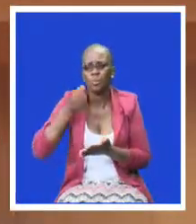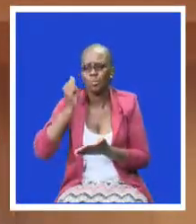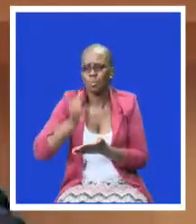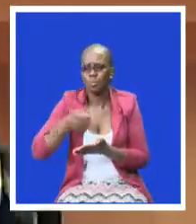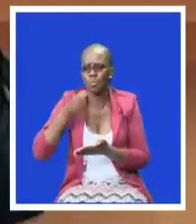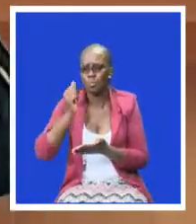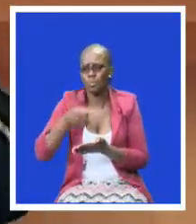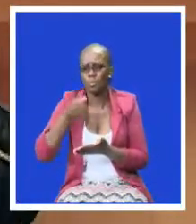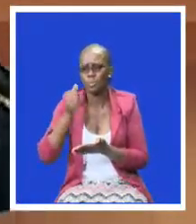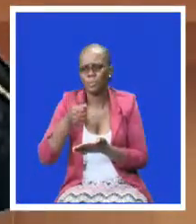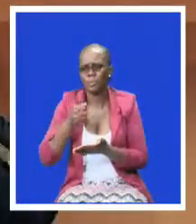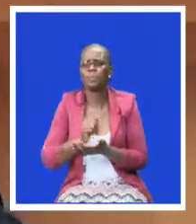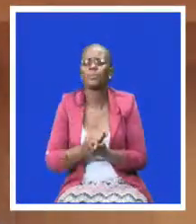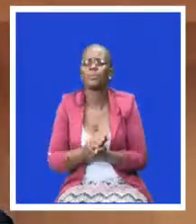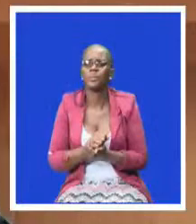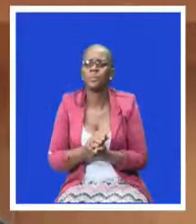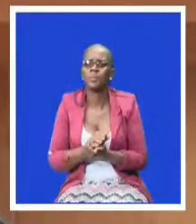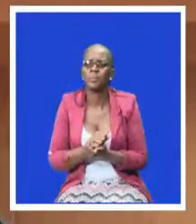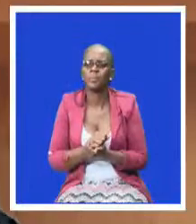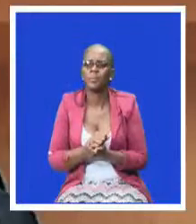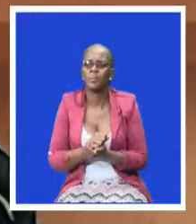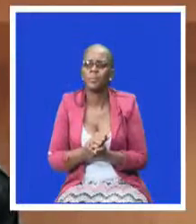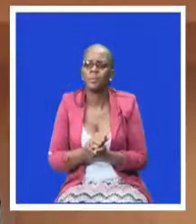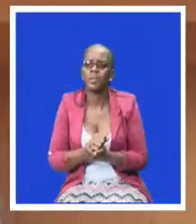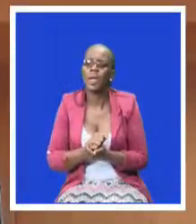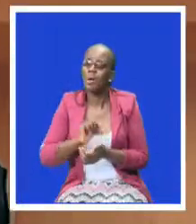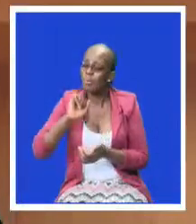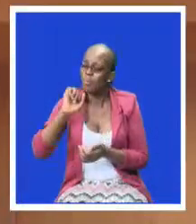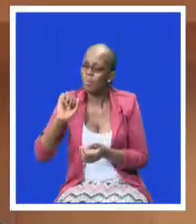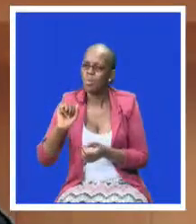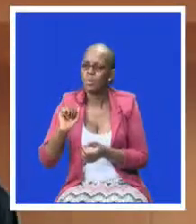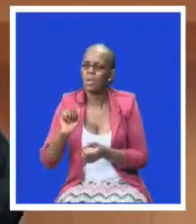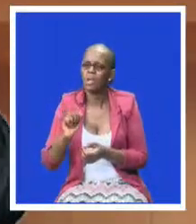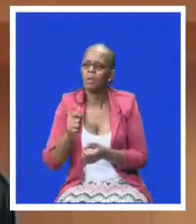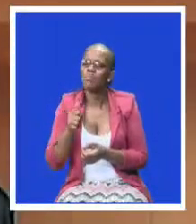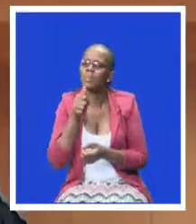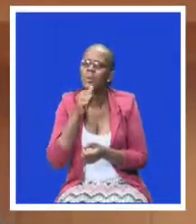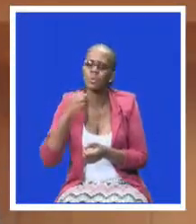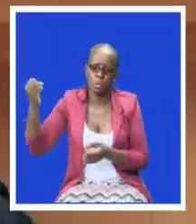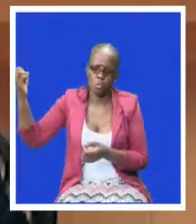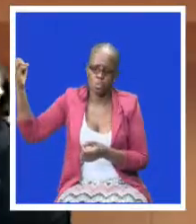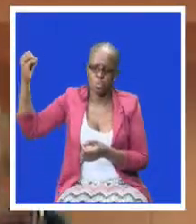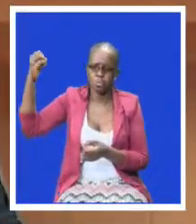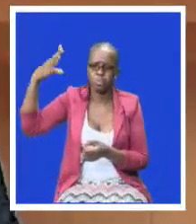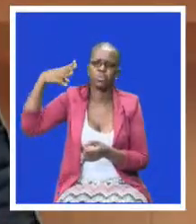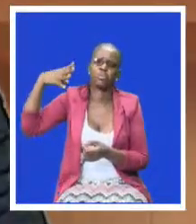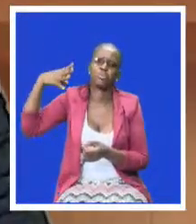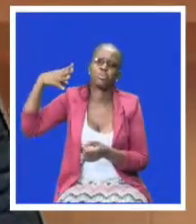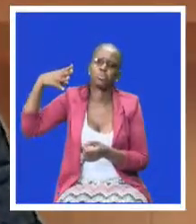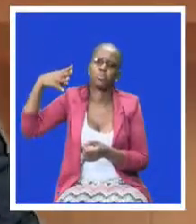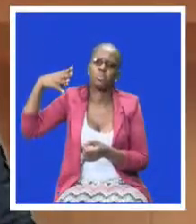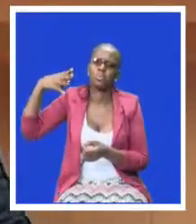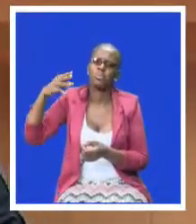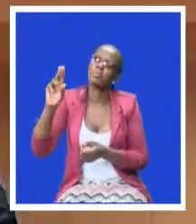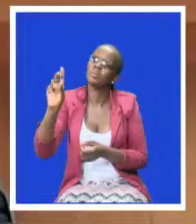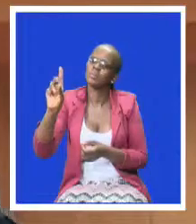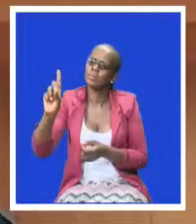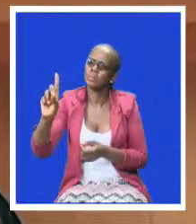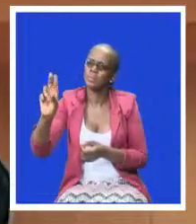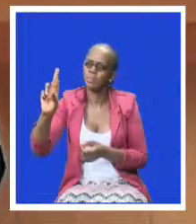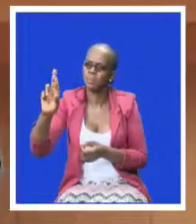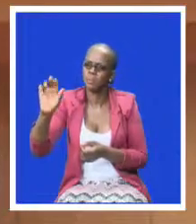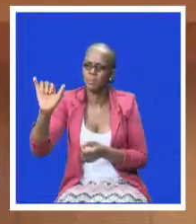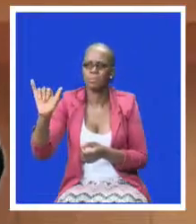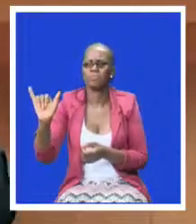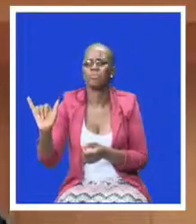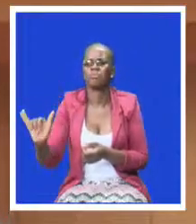they had to dry the meat. That is how they ate raw meat. They dried the meat, and they